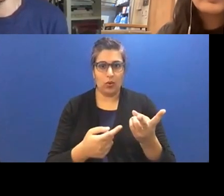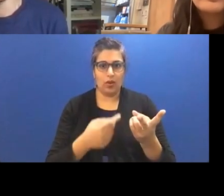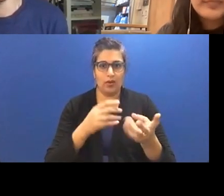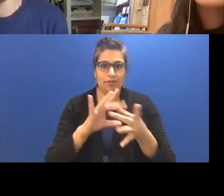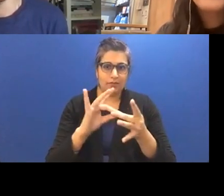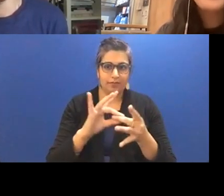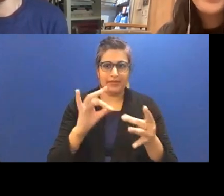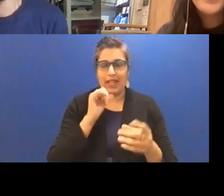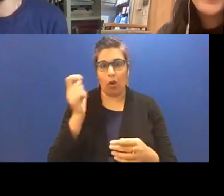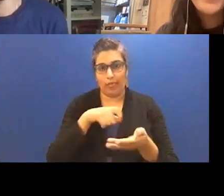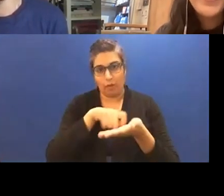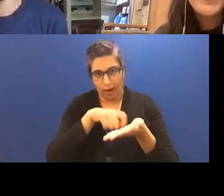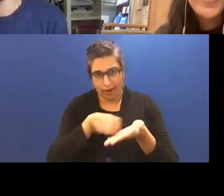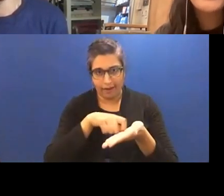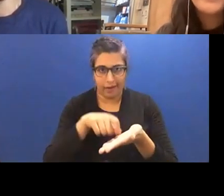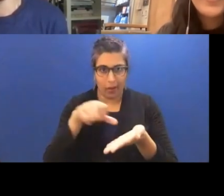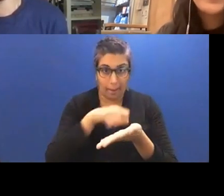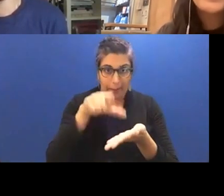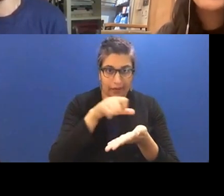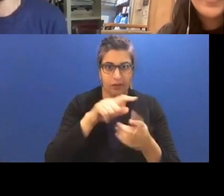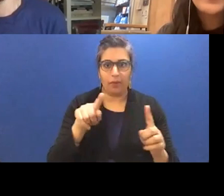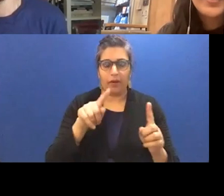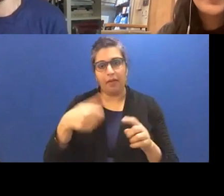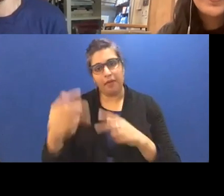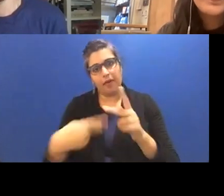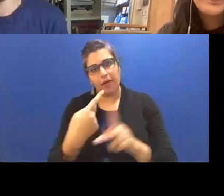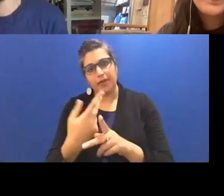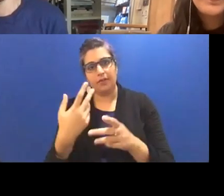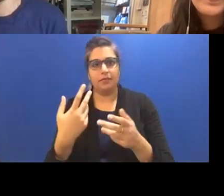just, you know, writing on the page, media, but other forms of